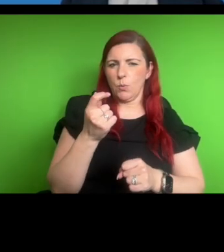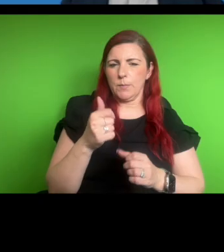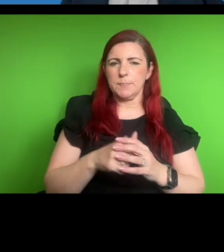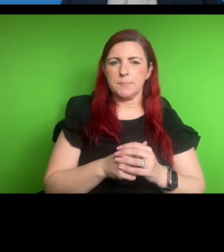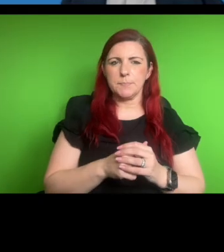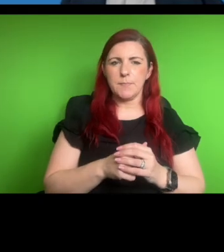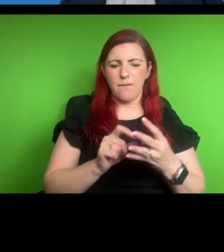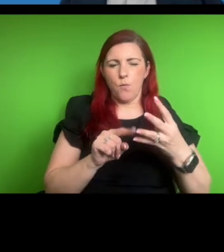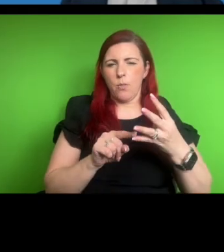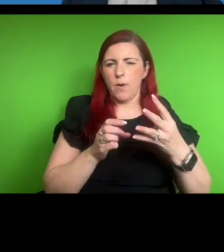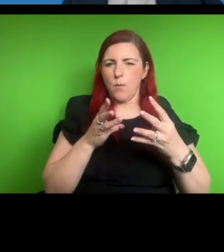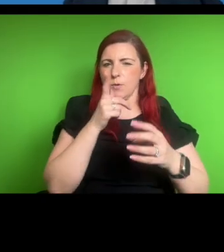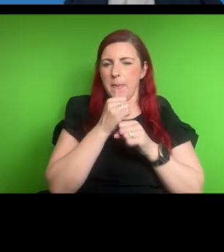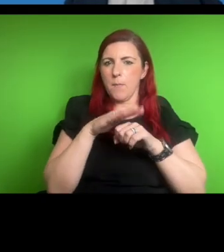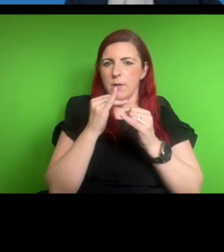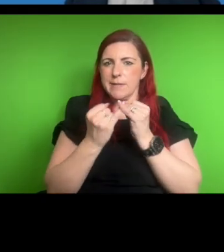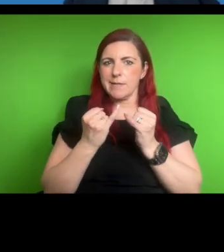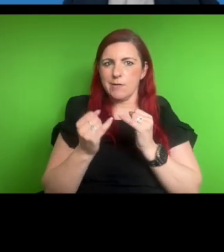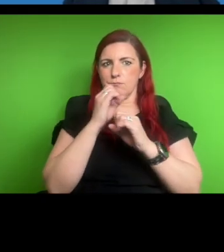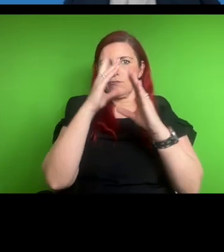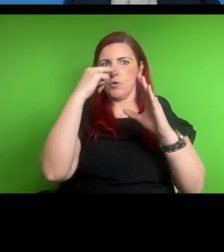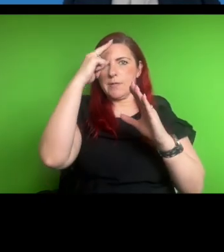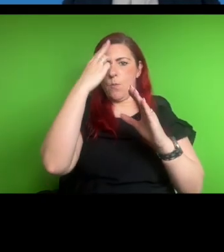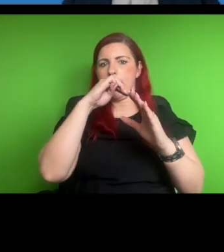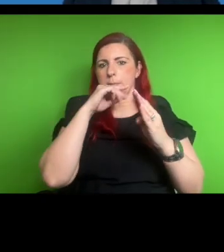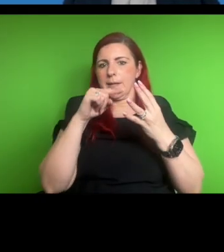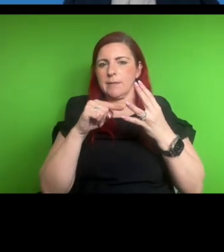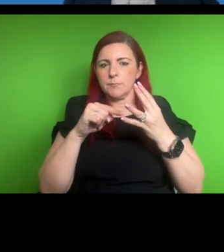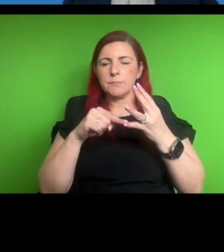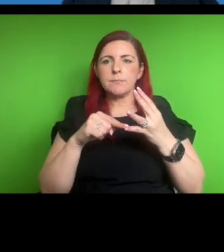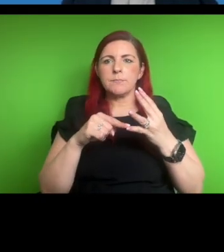as to what that is, just in case it's new for anyone.